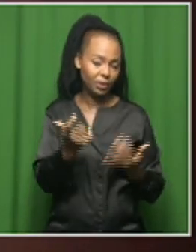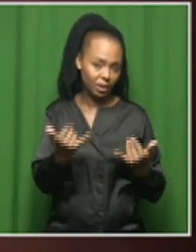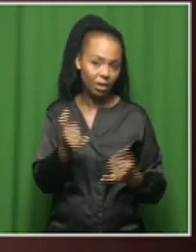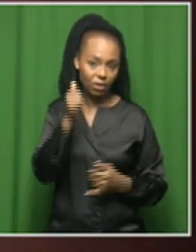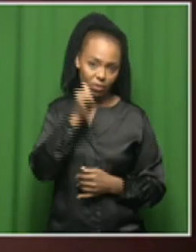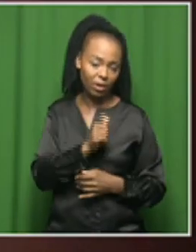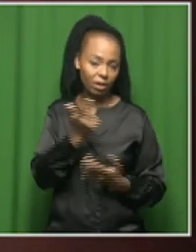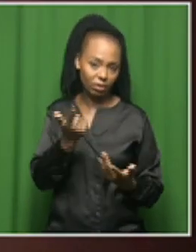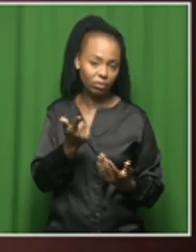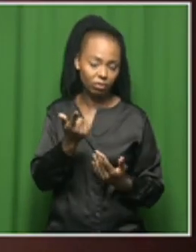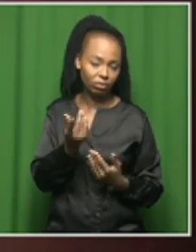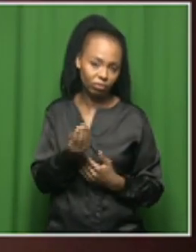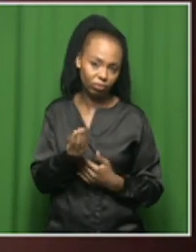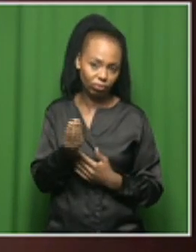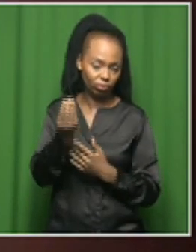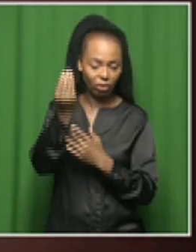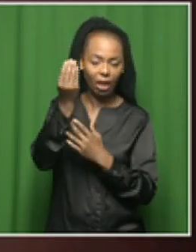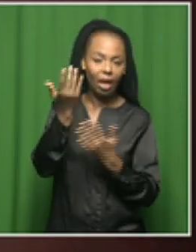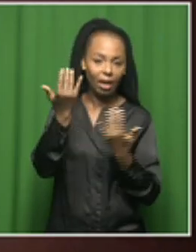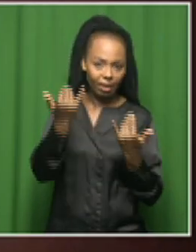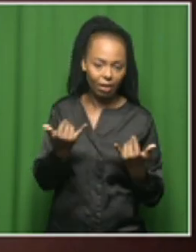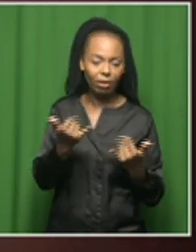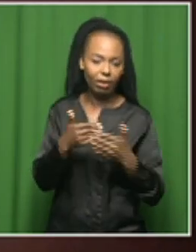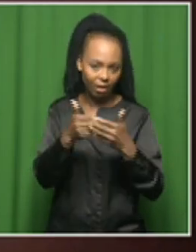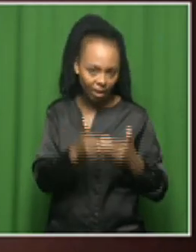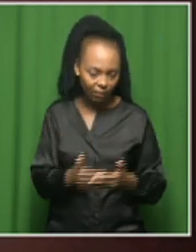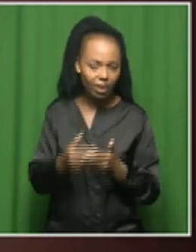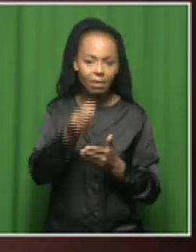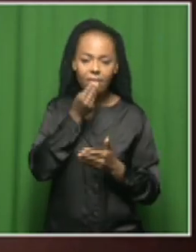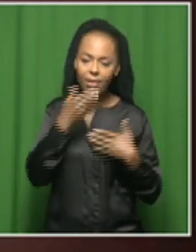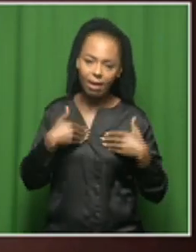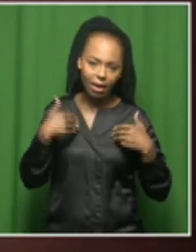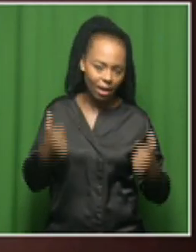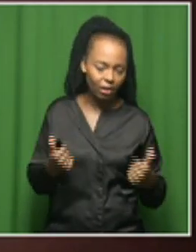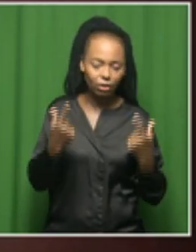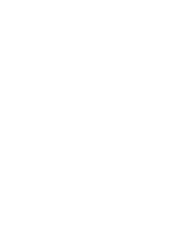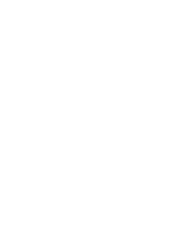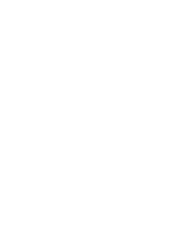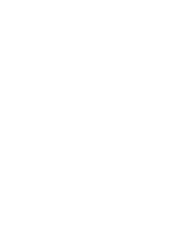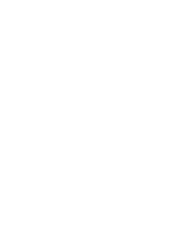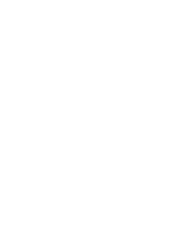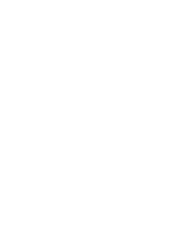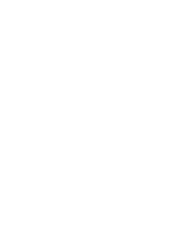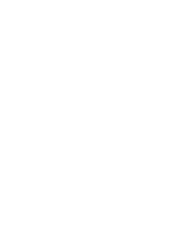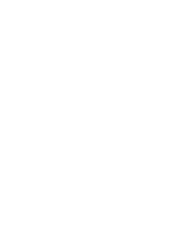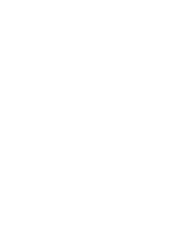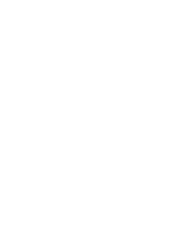this time. So just be careful, make sure you eat healthy and do all the things to try and prevent it.